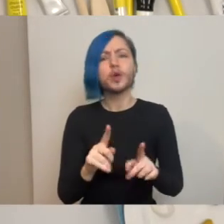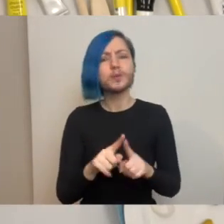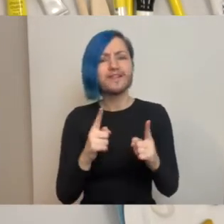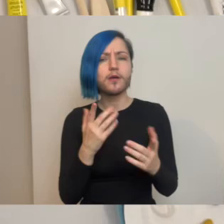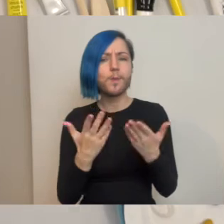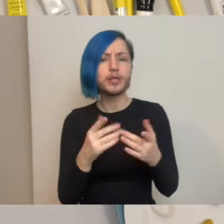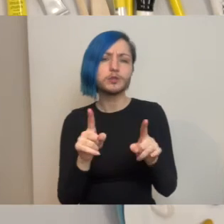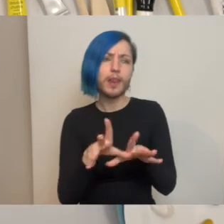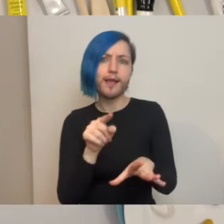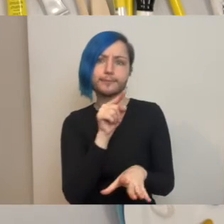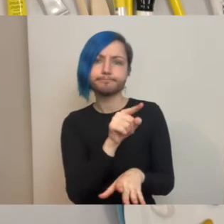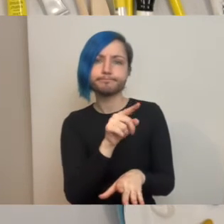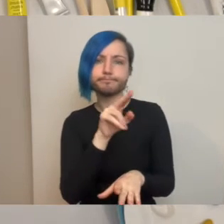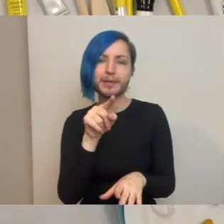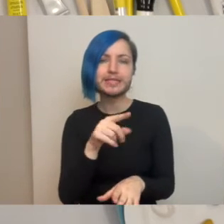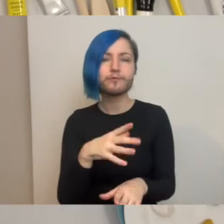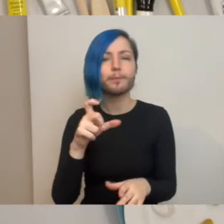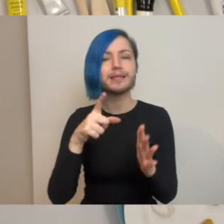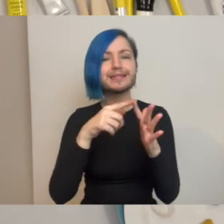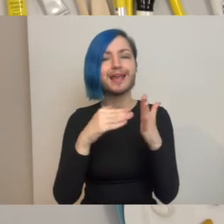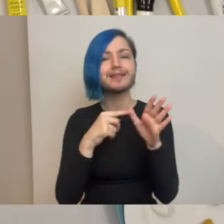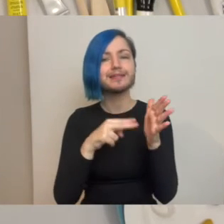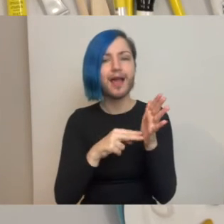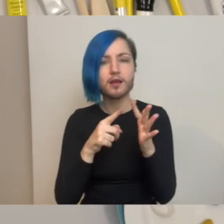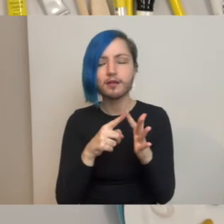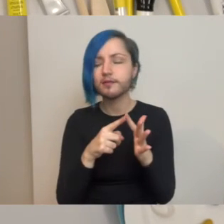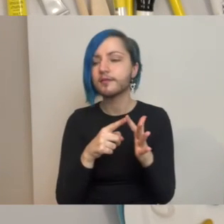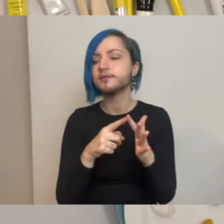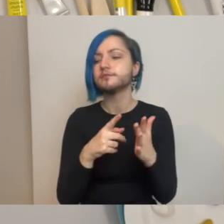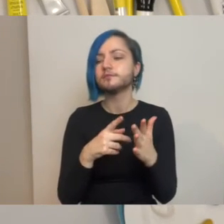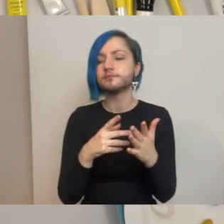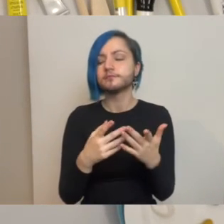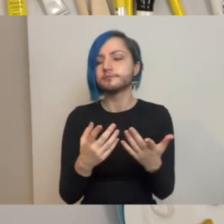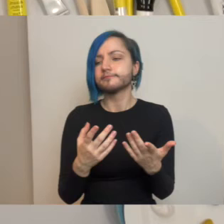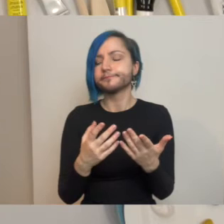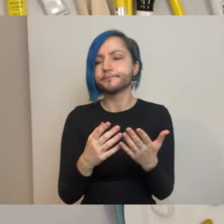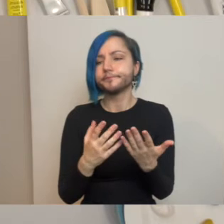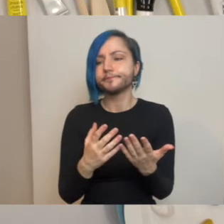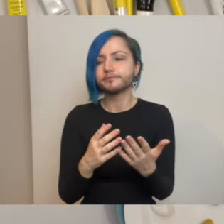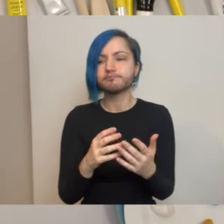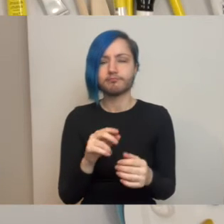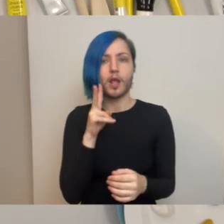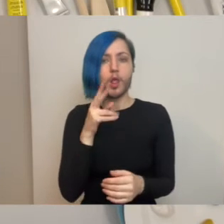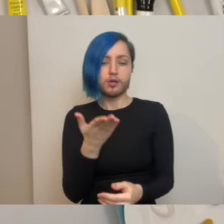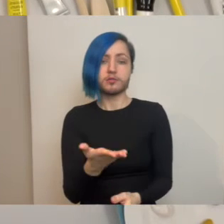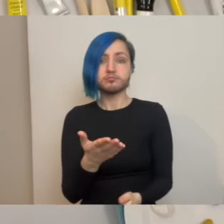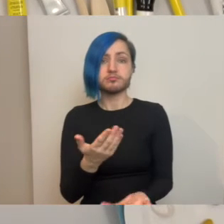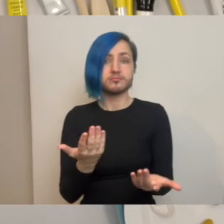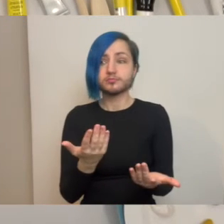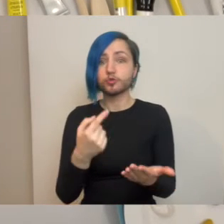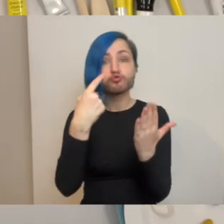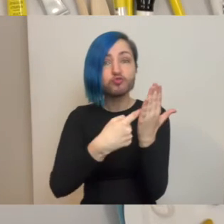work to, say, this one by Cézanne, in the sense that look how there are no rules